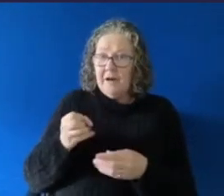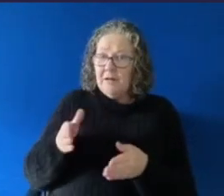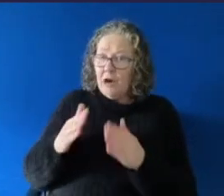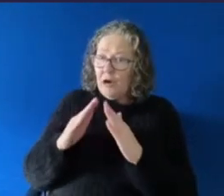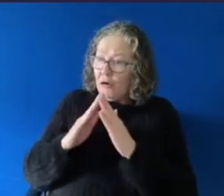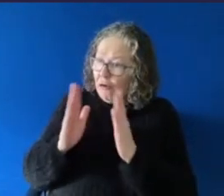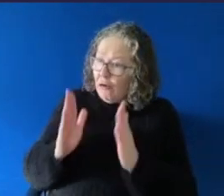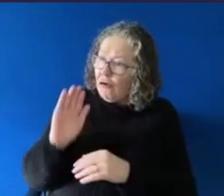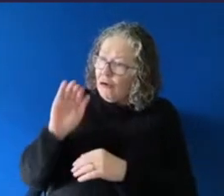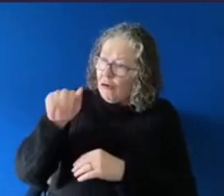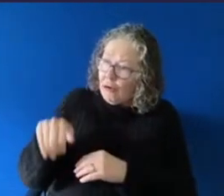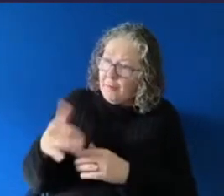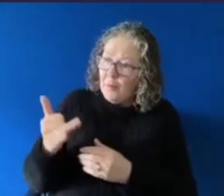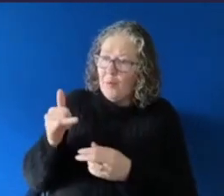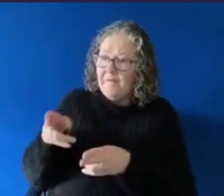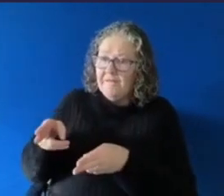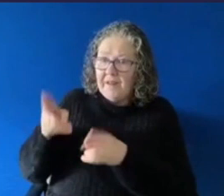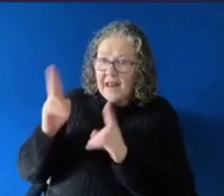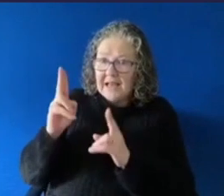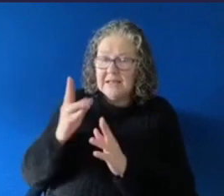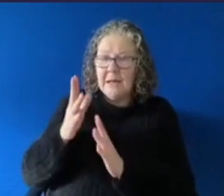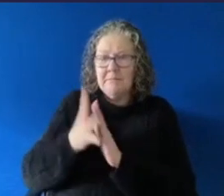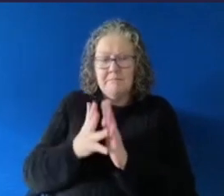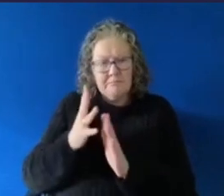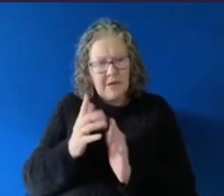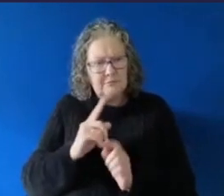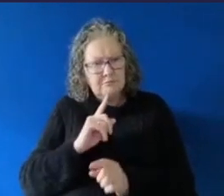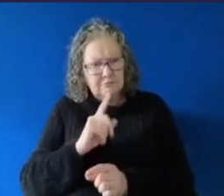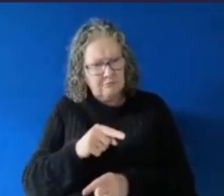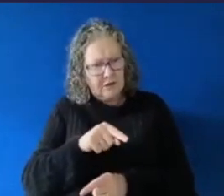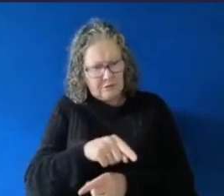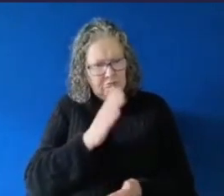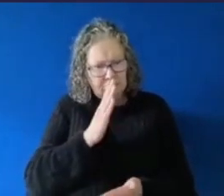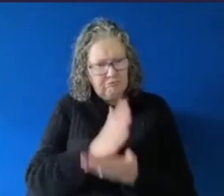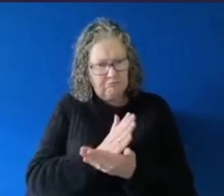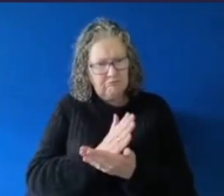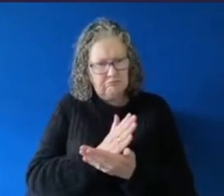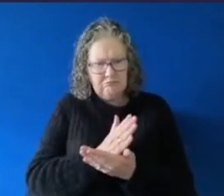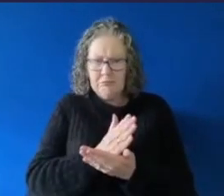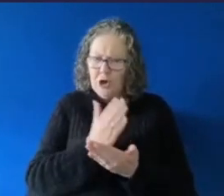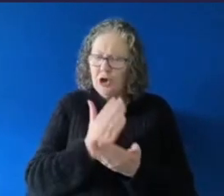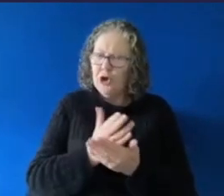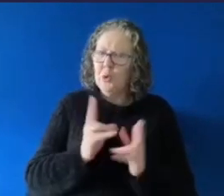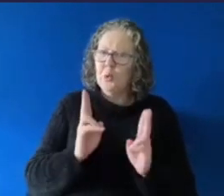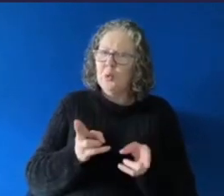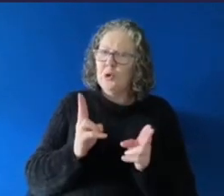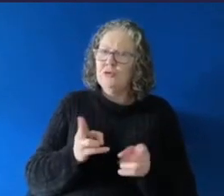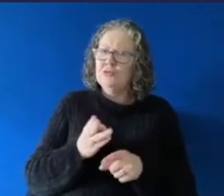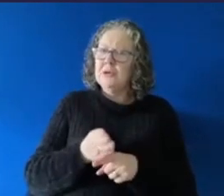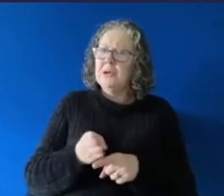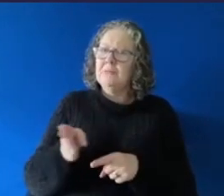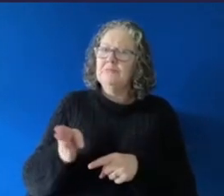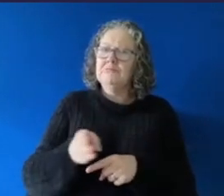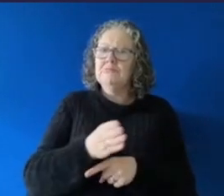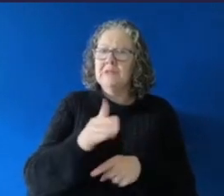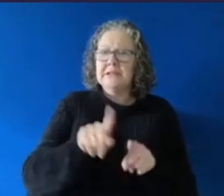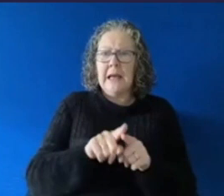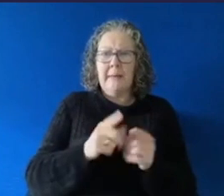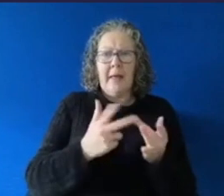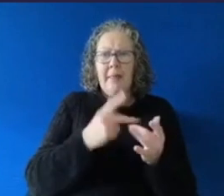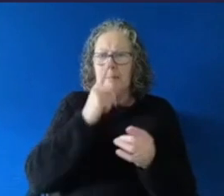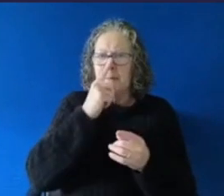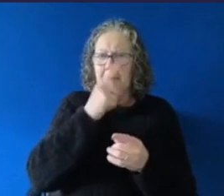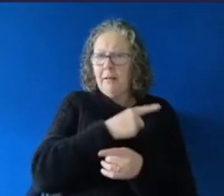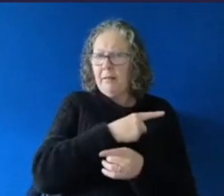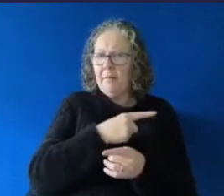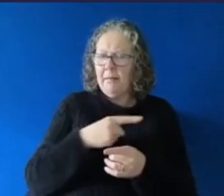own signals to the person themselves and to others that they are indeed on the ordinary and valued path of life. Building